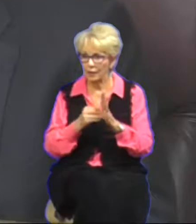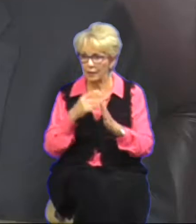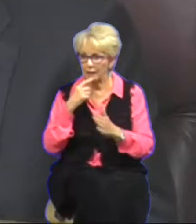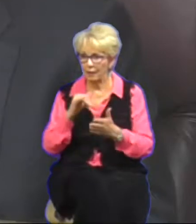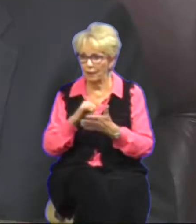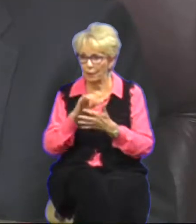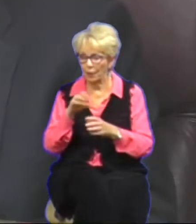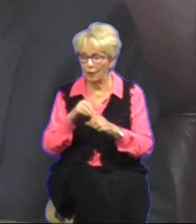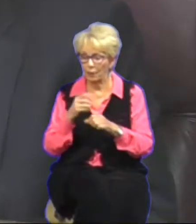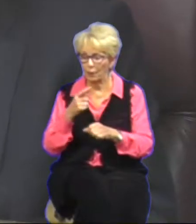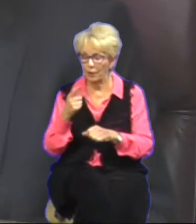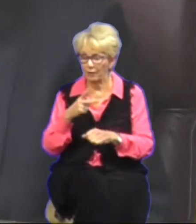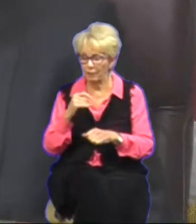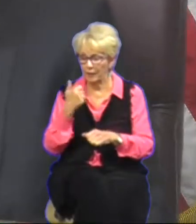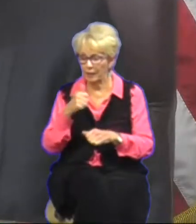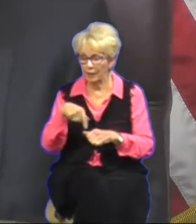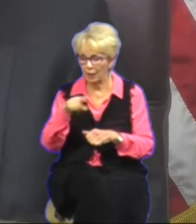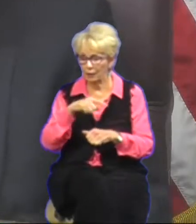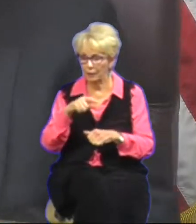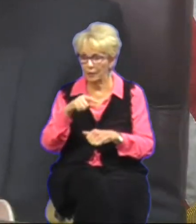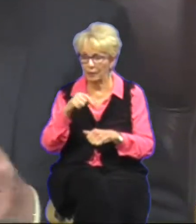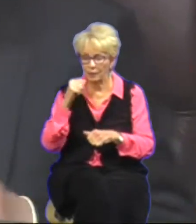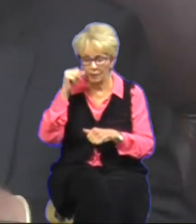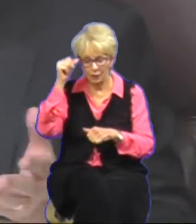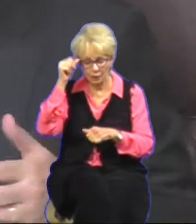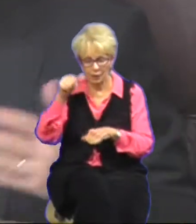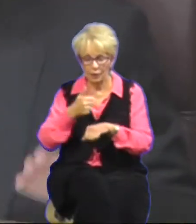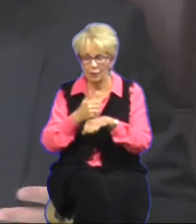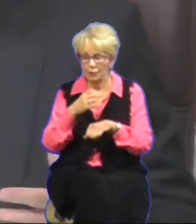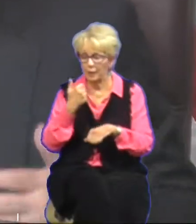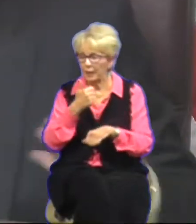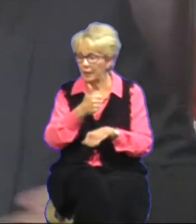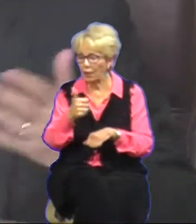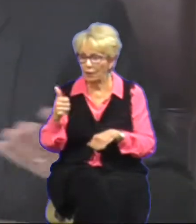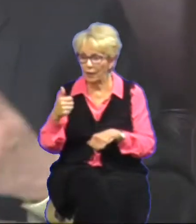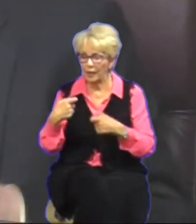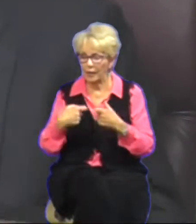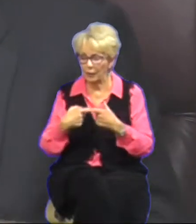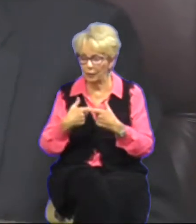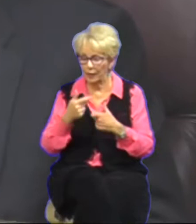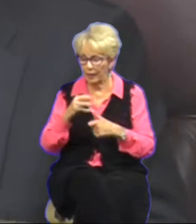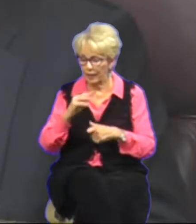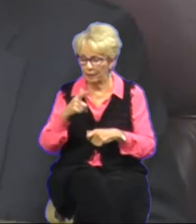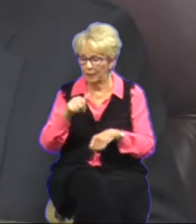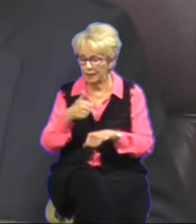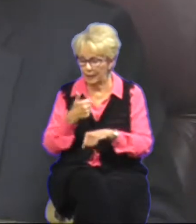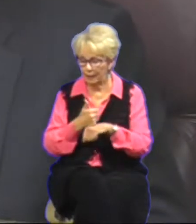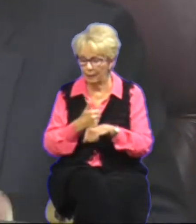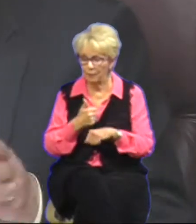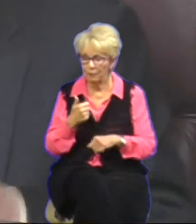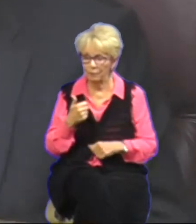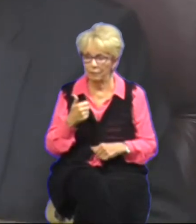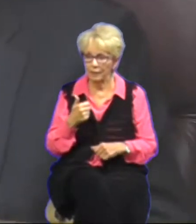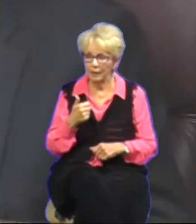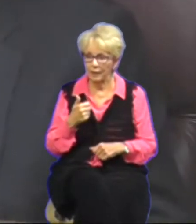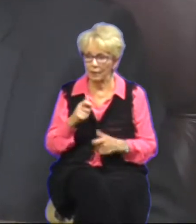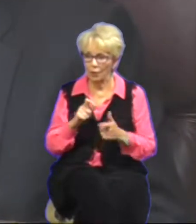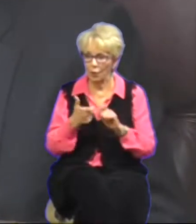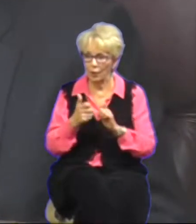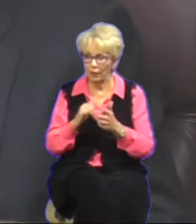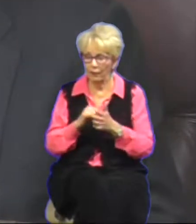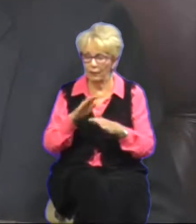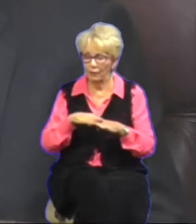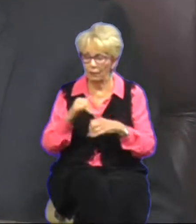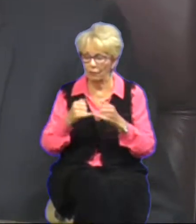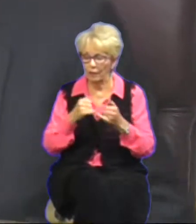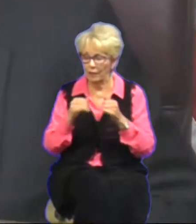says within 1/2 mile of any other adult establishment, should be electronic gaming establishment. We'll correct that on the final